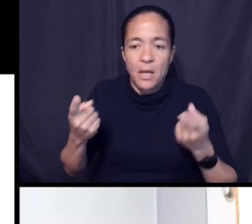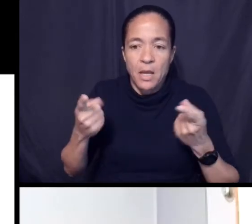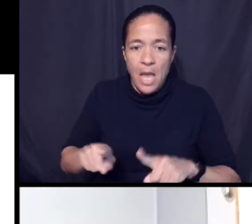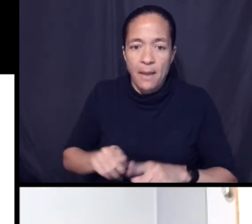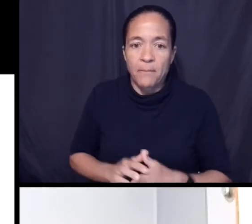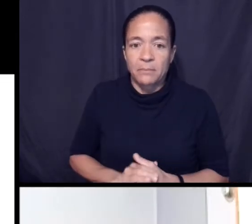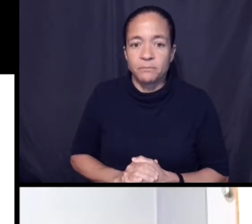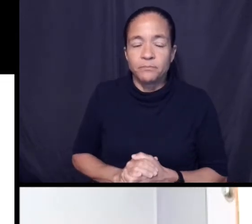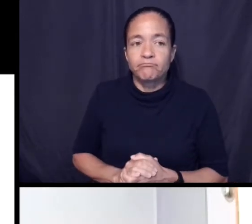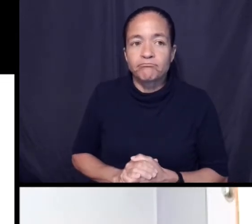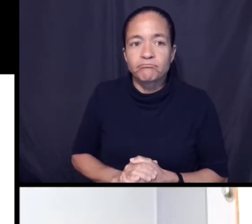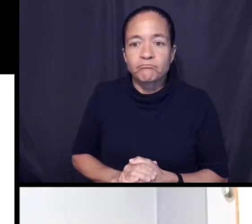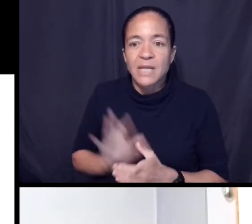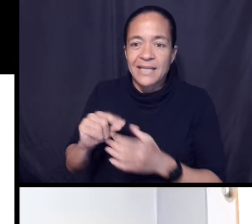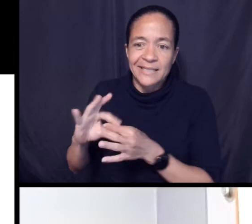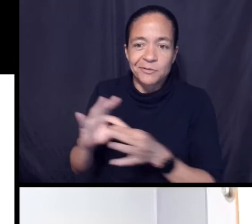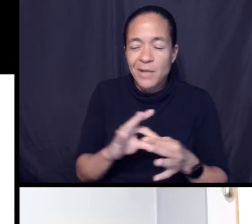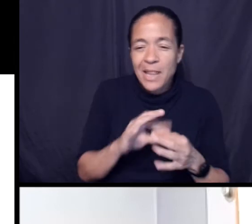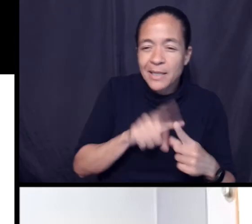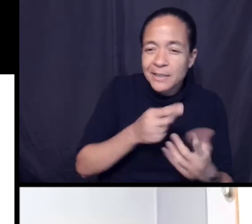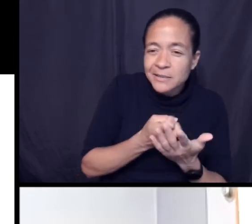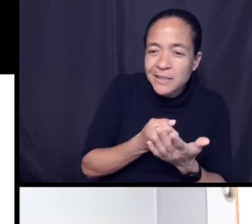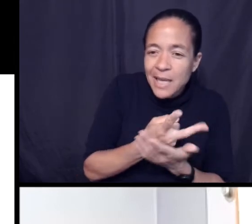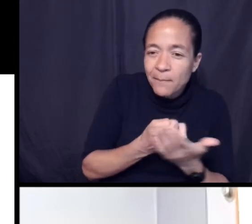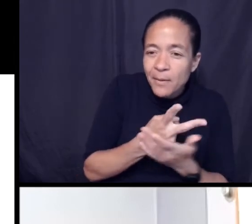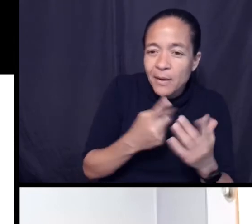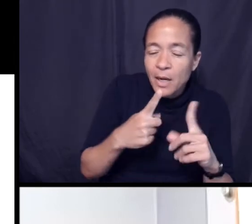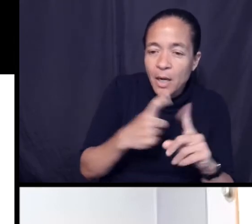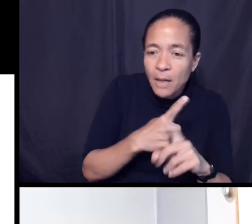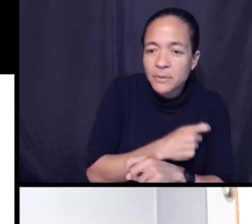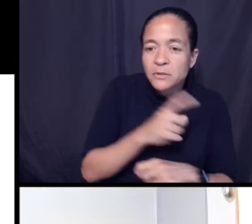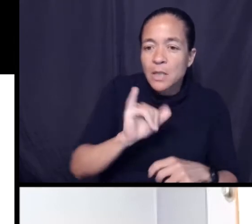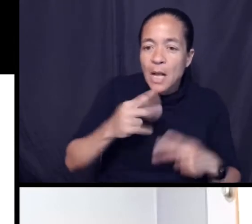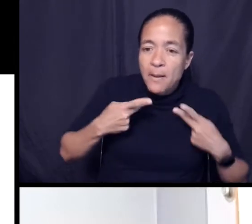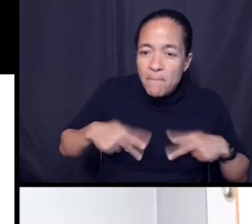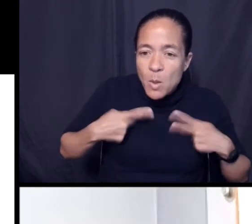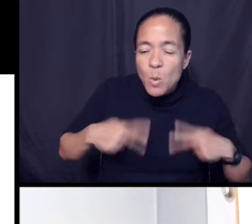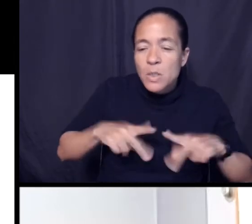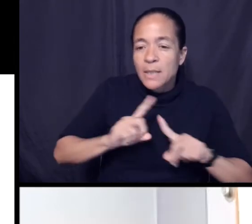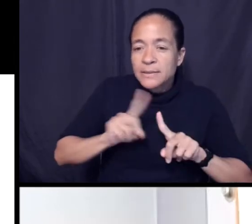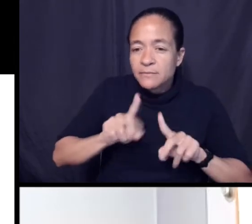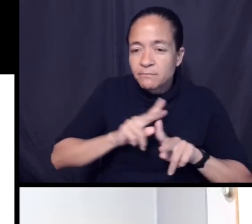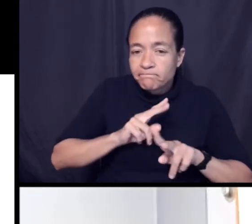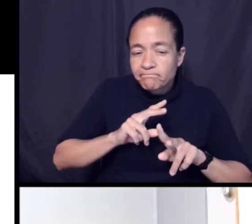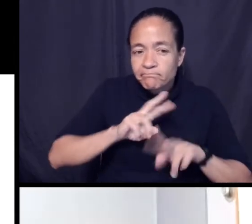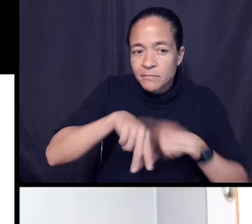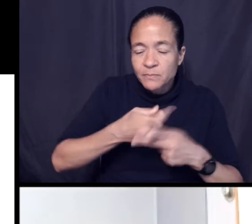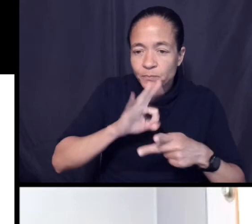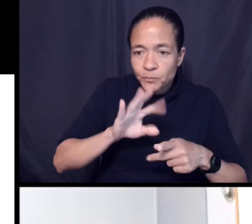may be seen, whether that is related to complications of epilepsy, such as pneumonia or infection or sepsis.